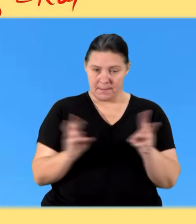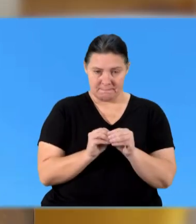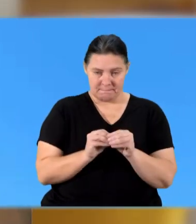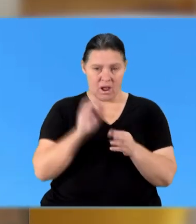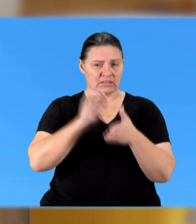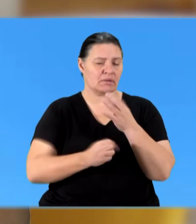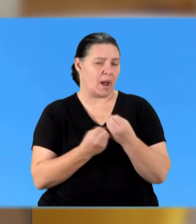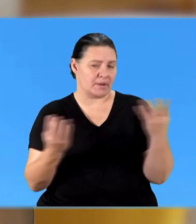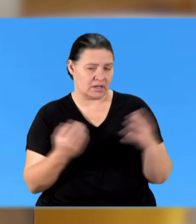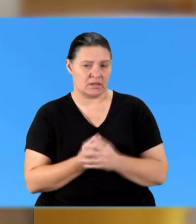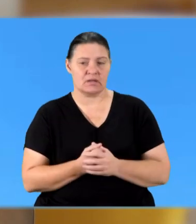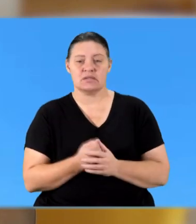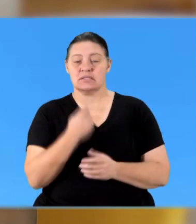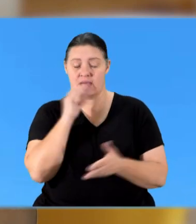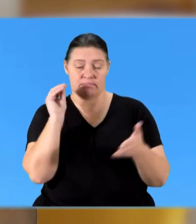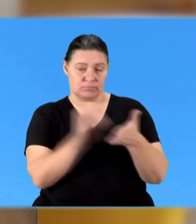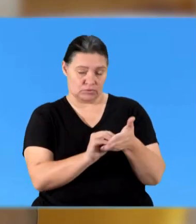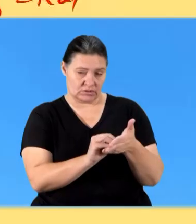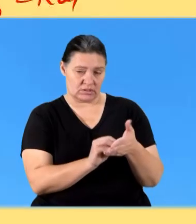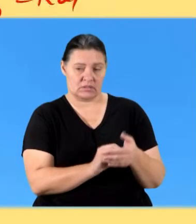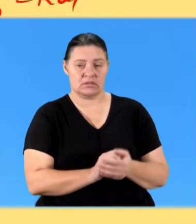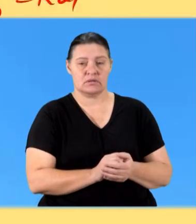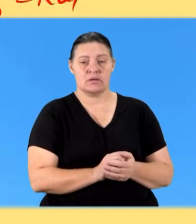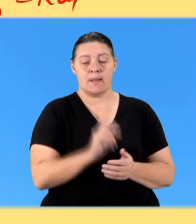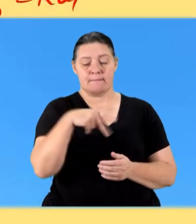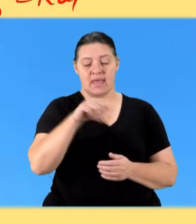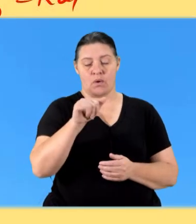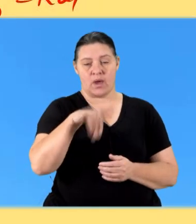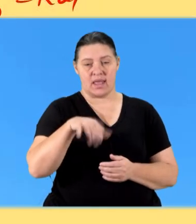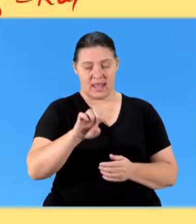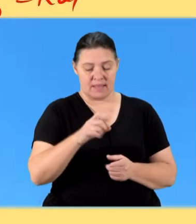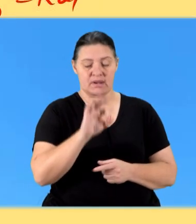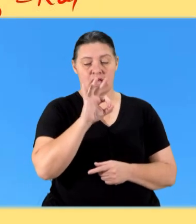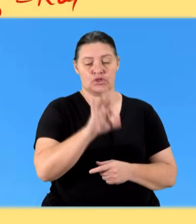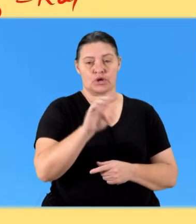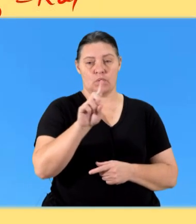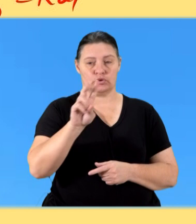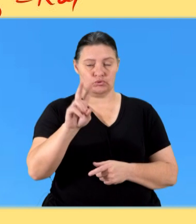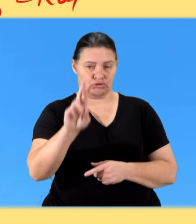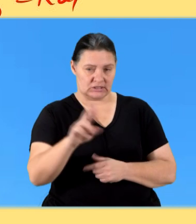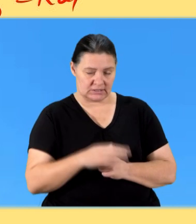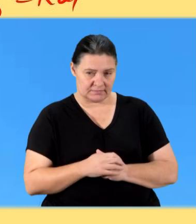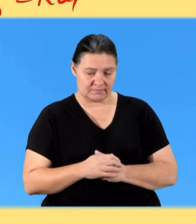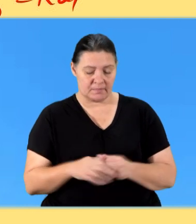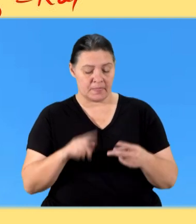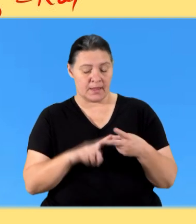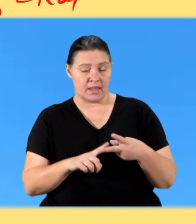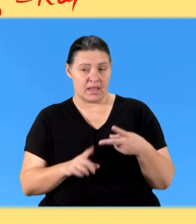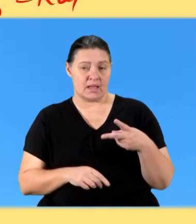calculator and you're ready. Let's start punching. We're going to add our pay as you earn, which is 312